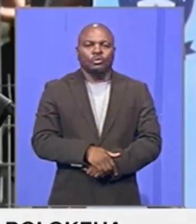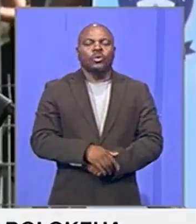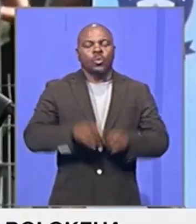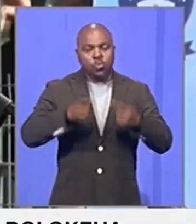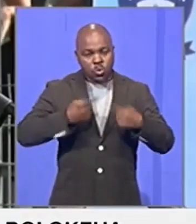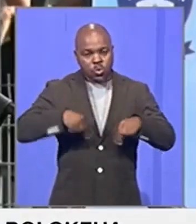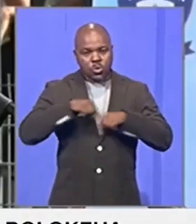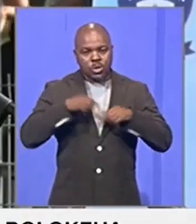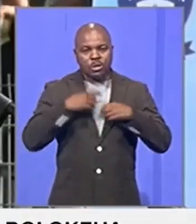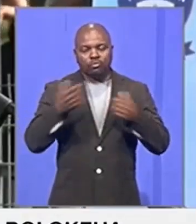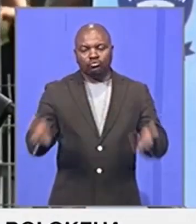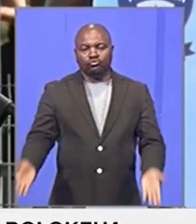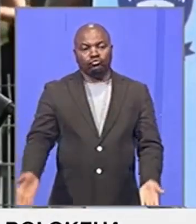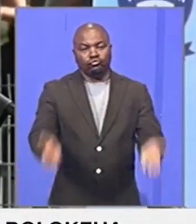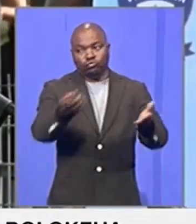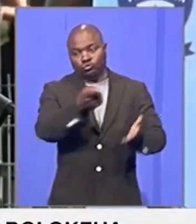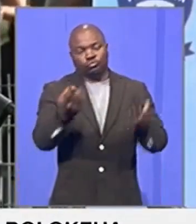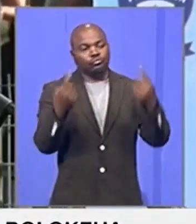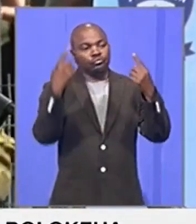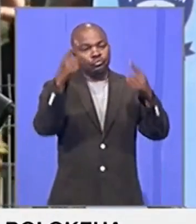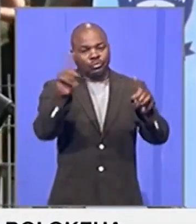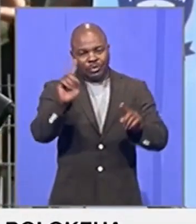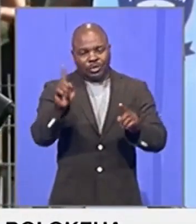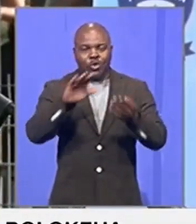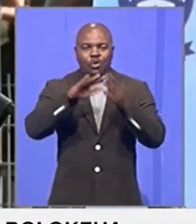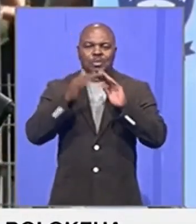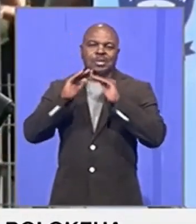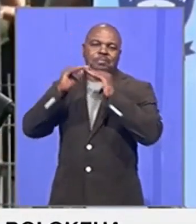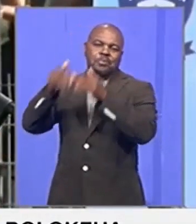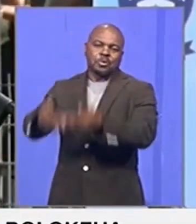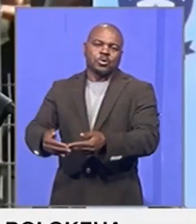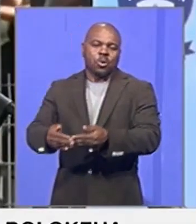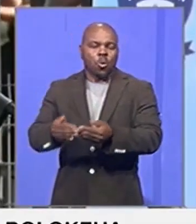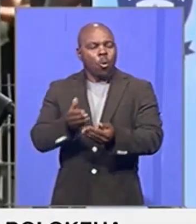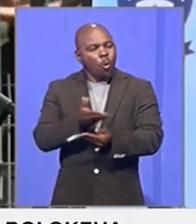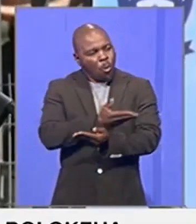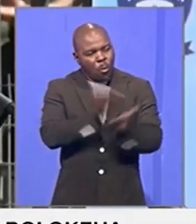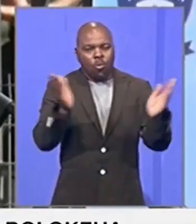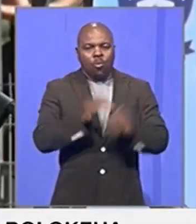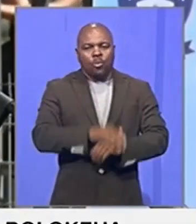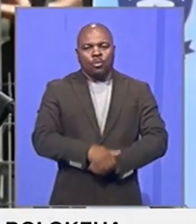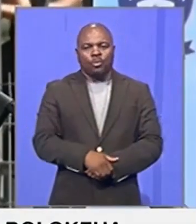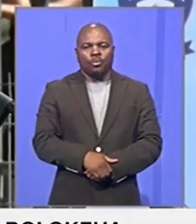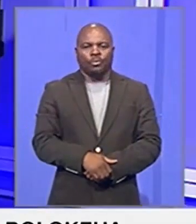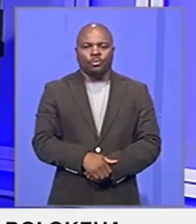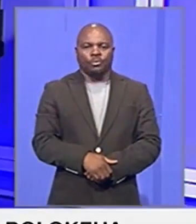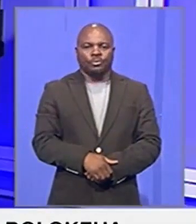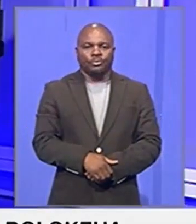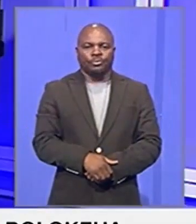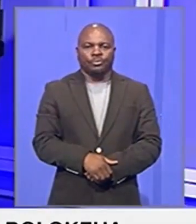are releasing you to go and protect our communities, all of them.